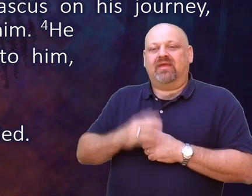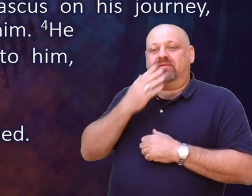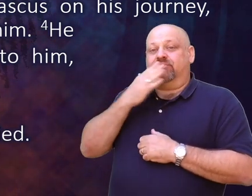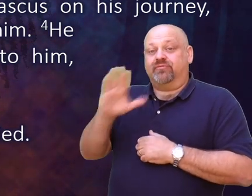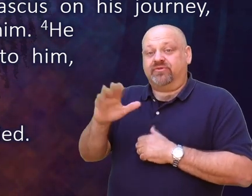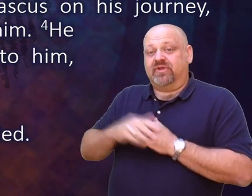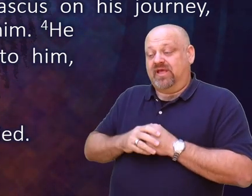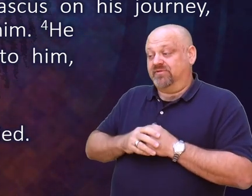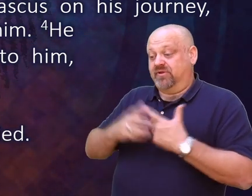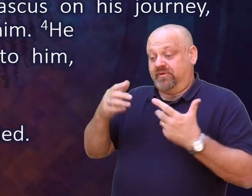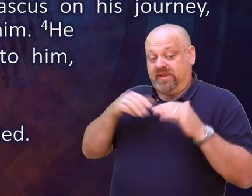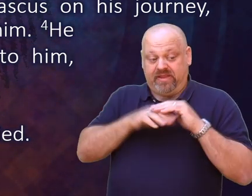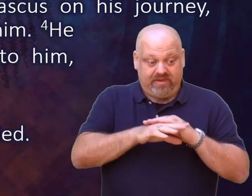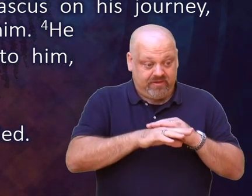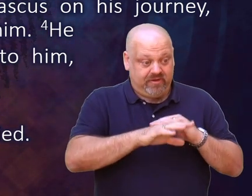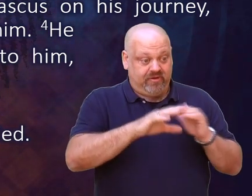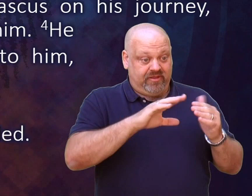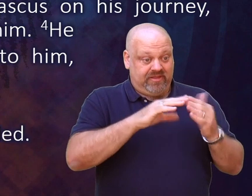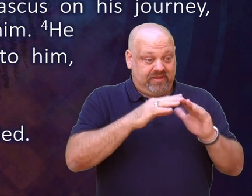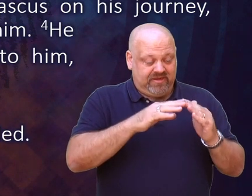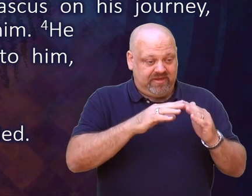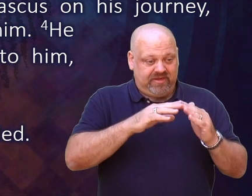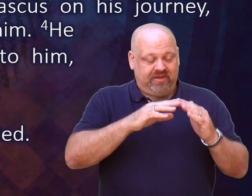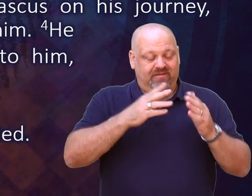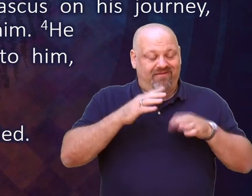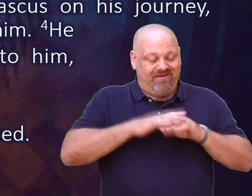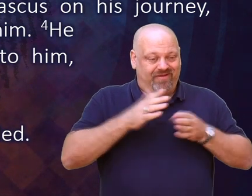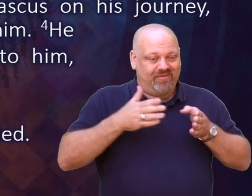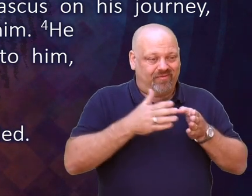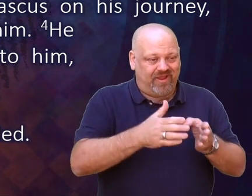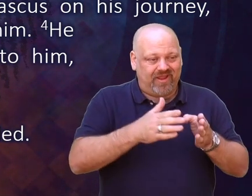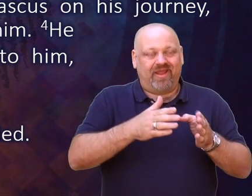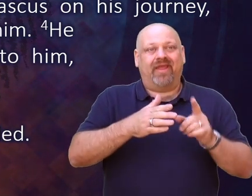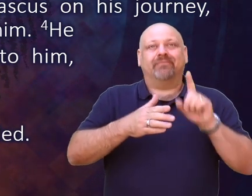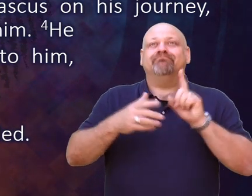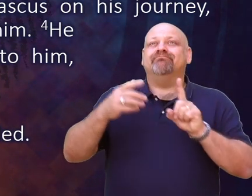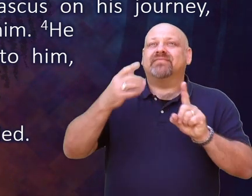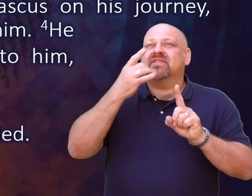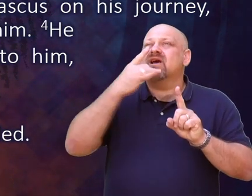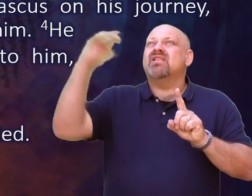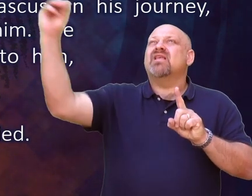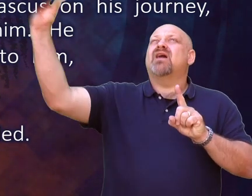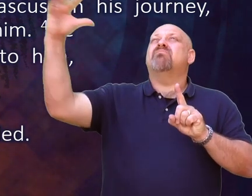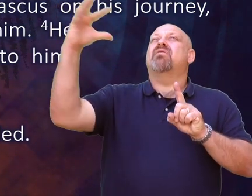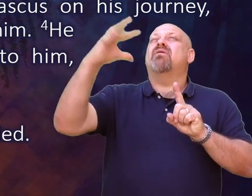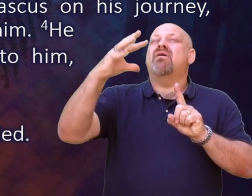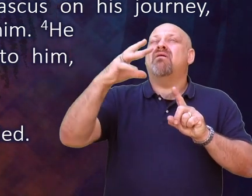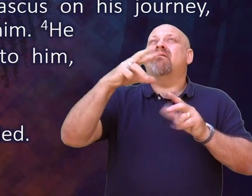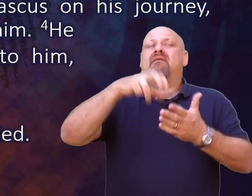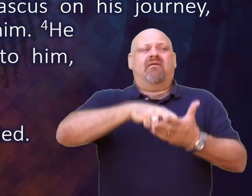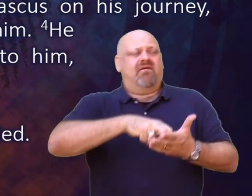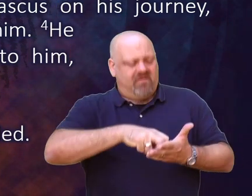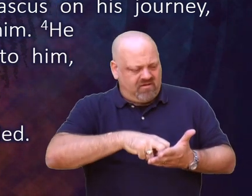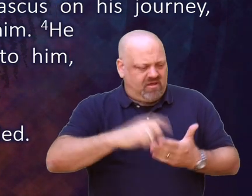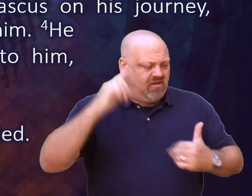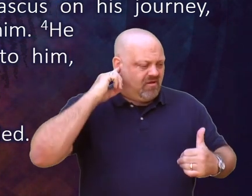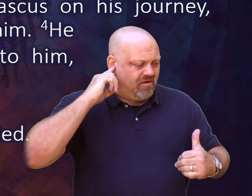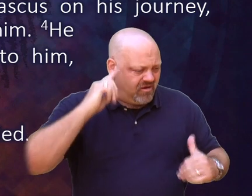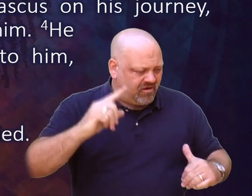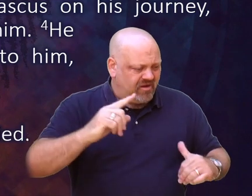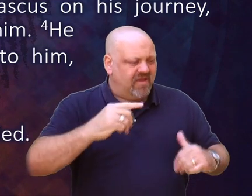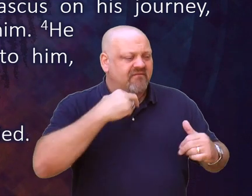light from heaven flashed around him. He fell to the ground and heard a voice say to him, "Saul,